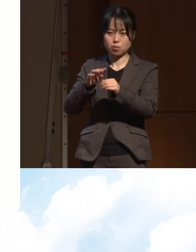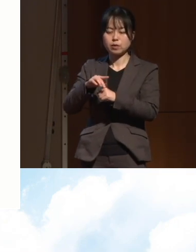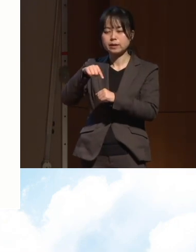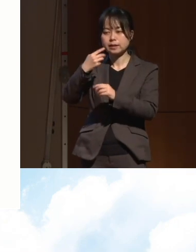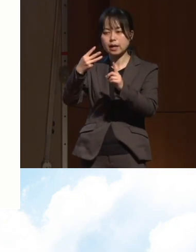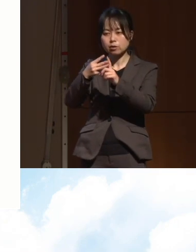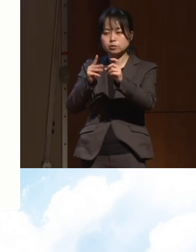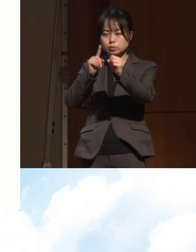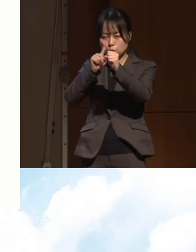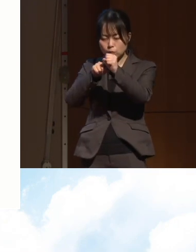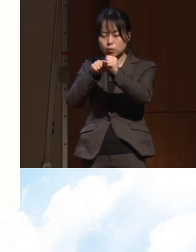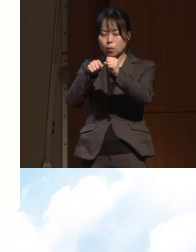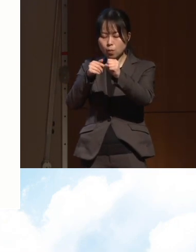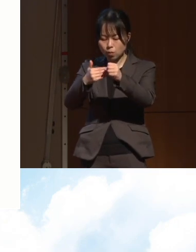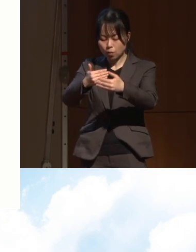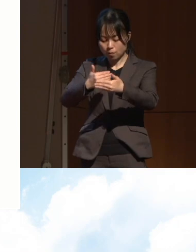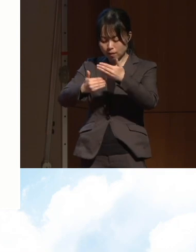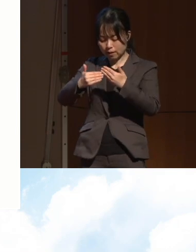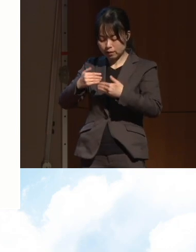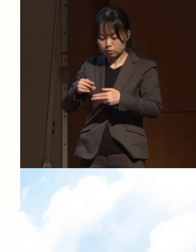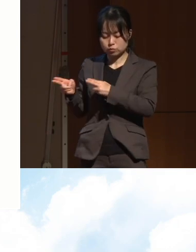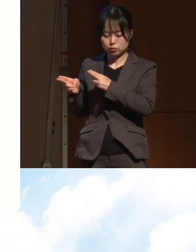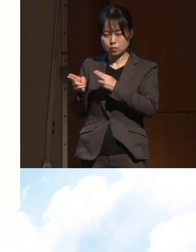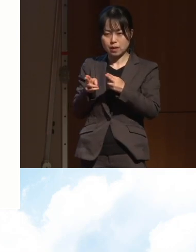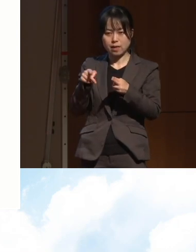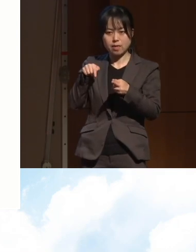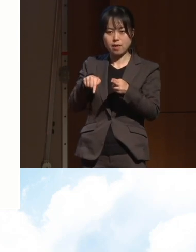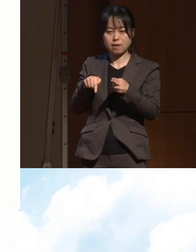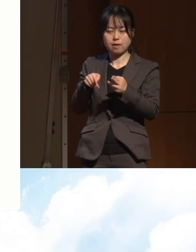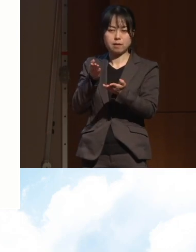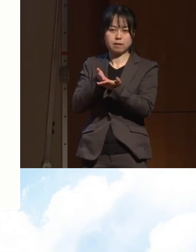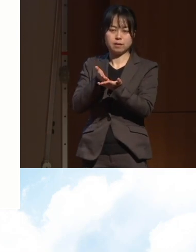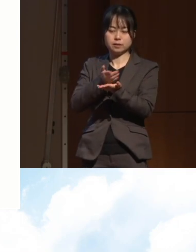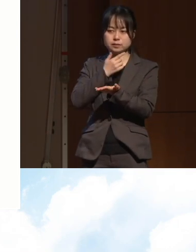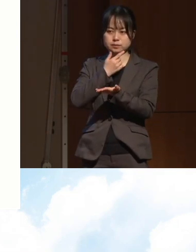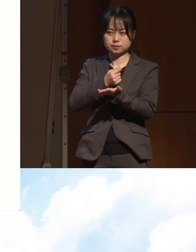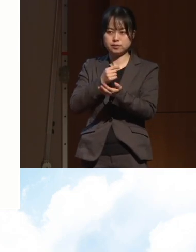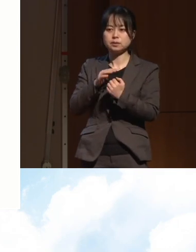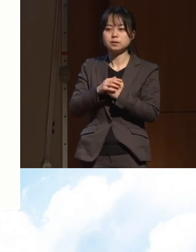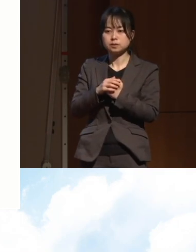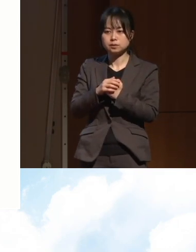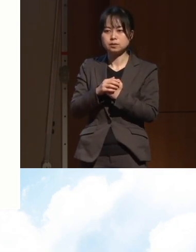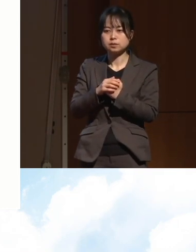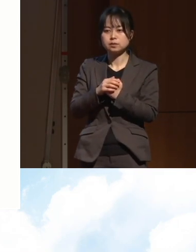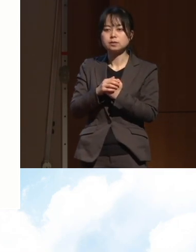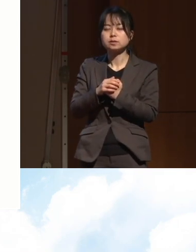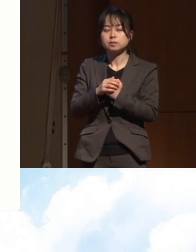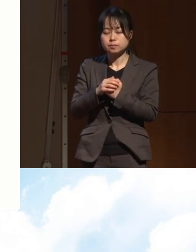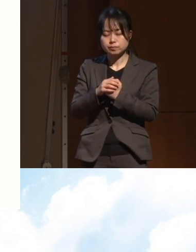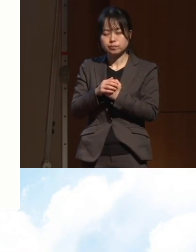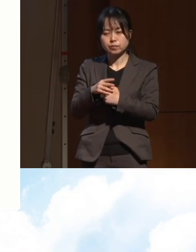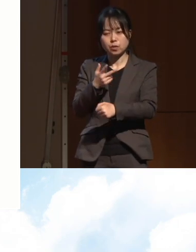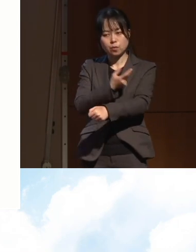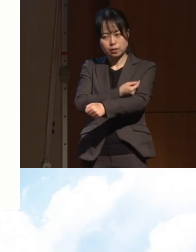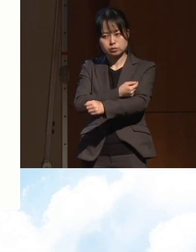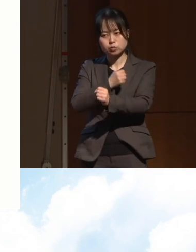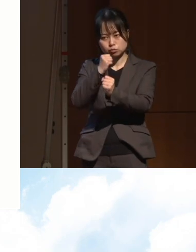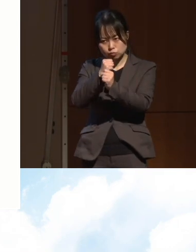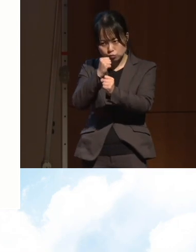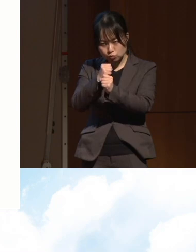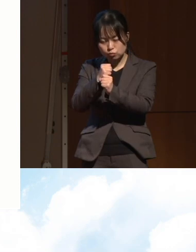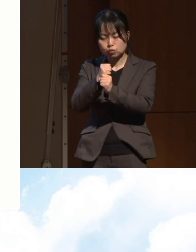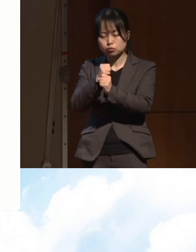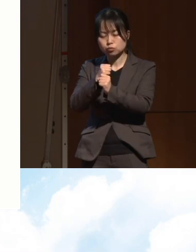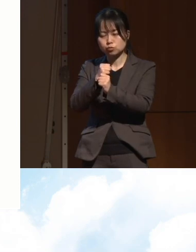we did go back after the pandemic. We looked at all of the innovations in vaccine development, design, clinical